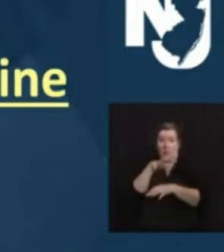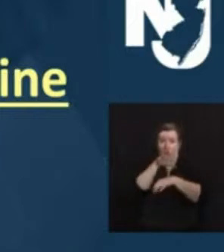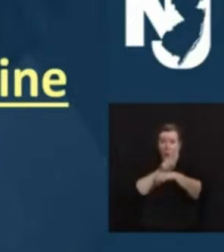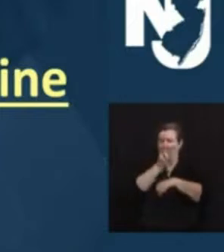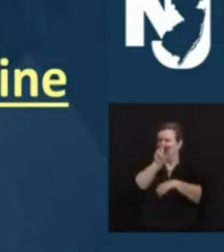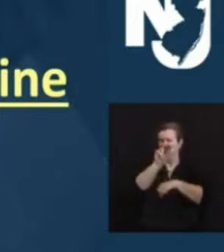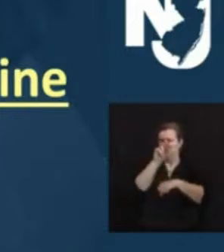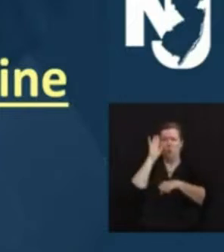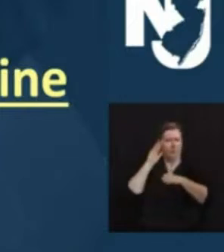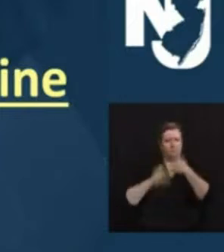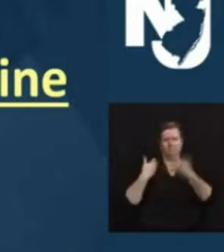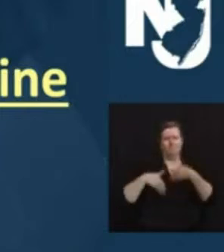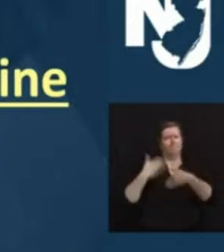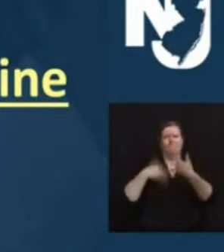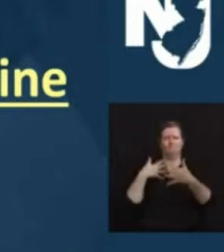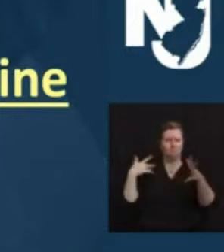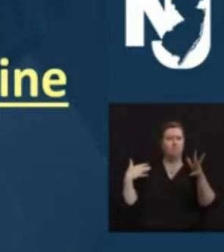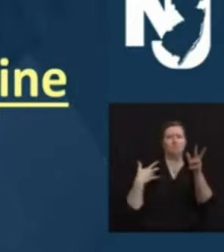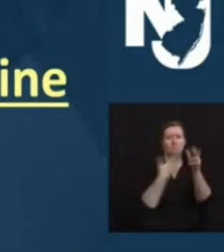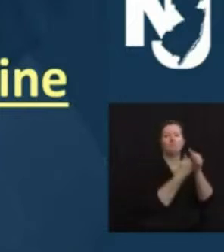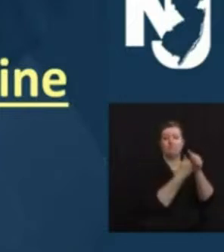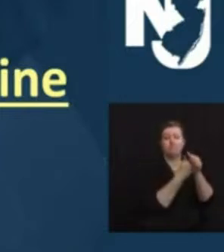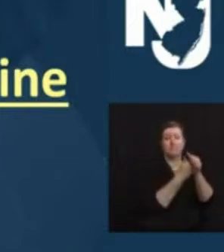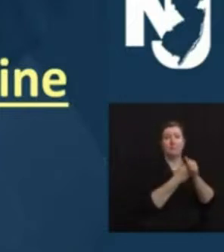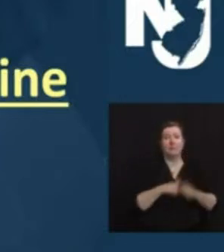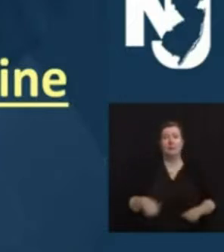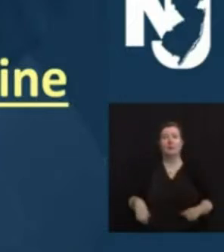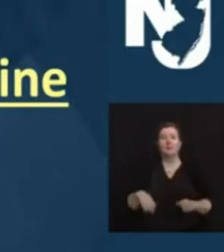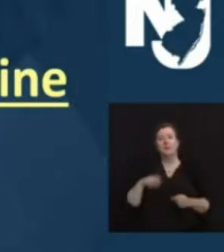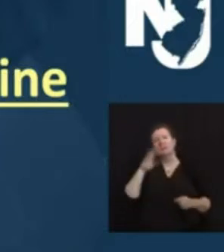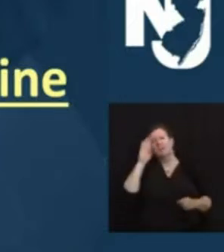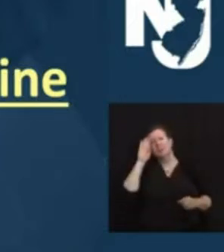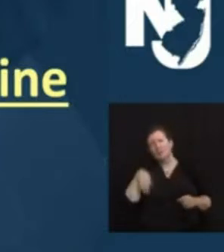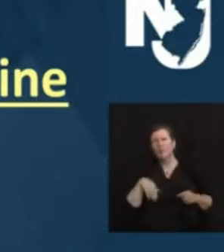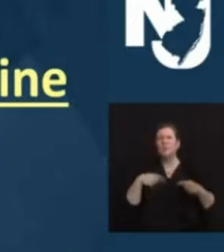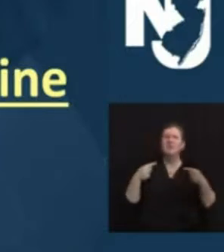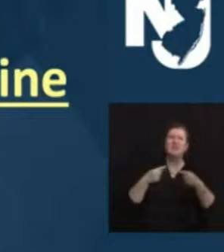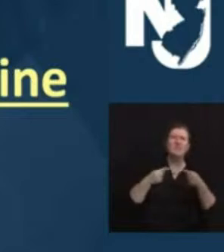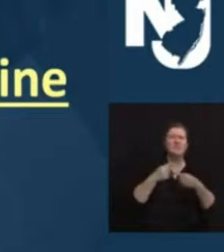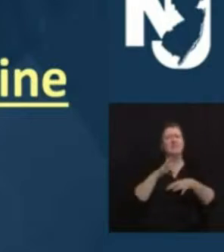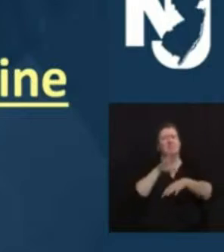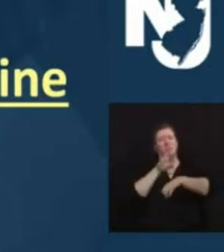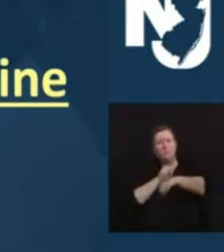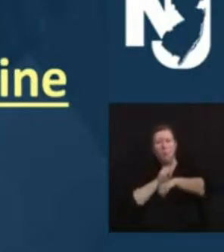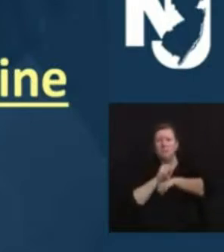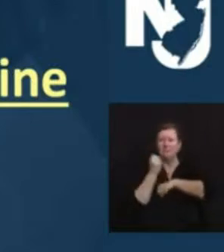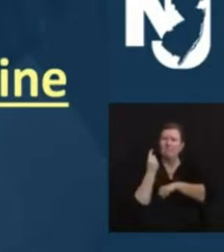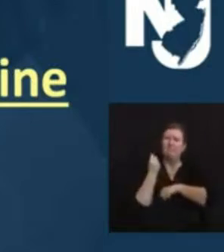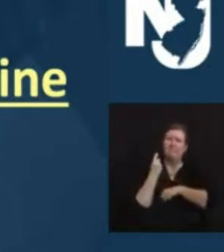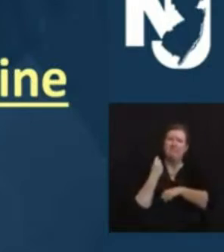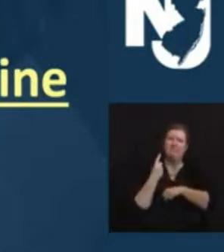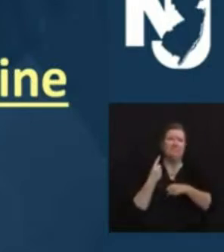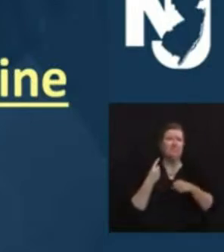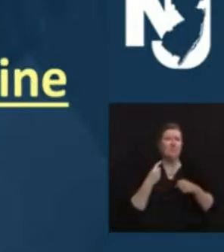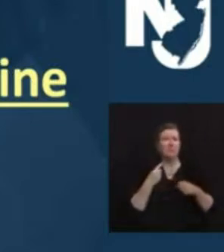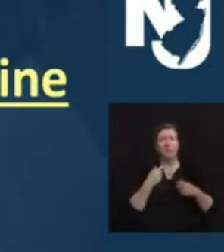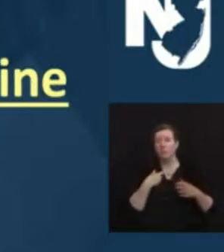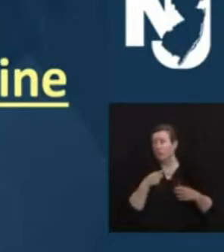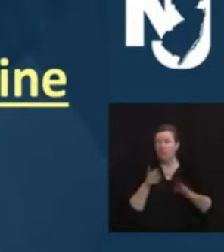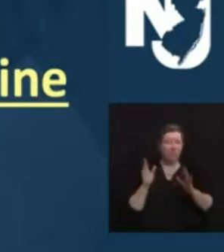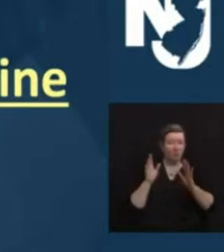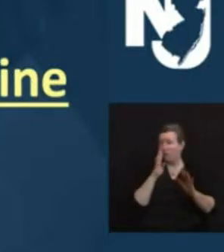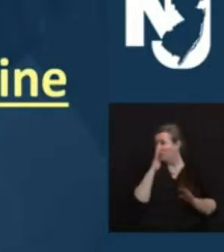and we know that appointments remain hard to come by, but please understand that this is because we just don't have the supply we need to